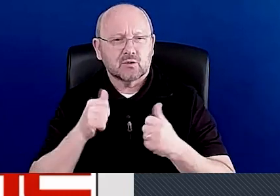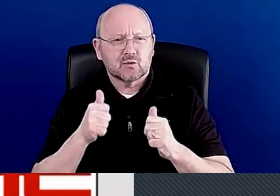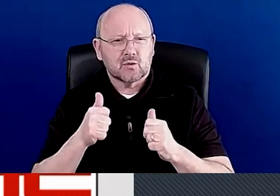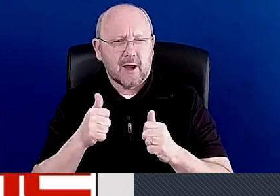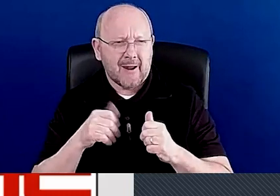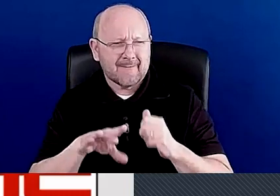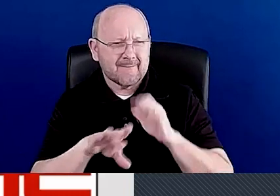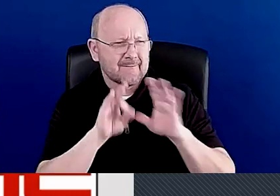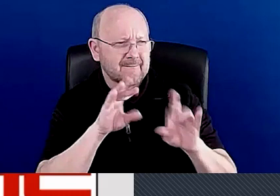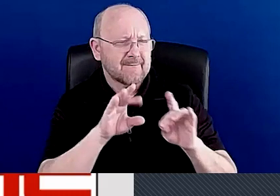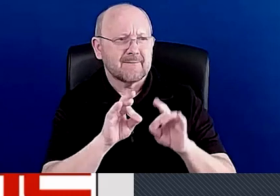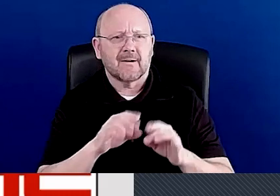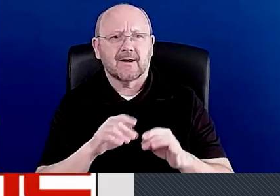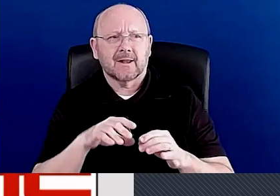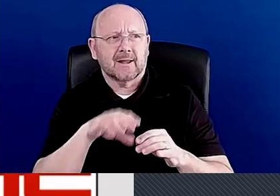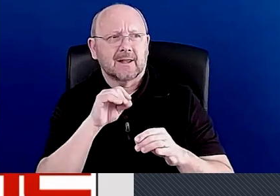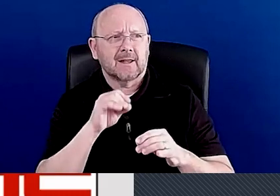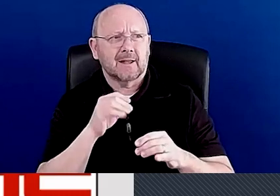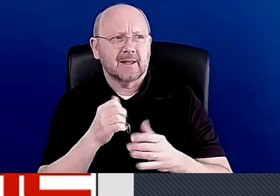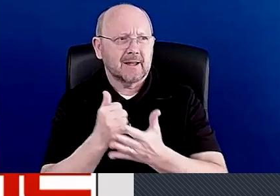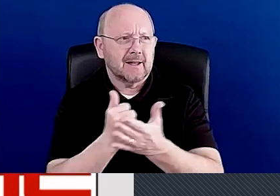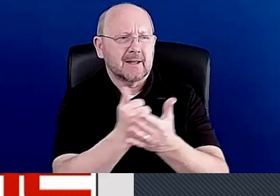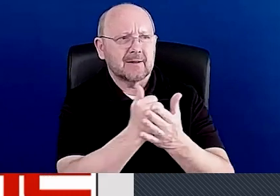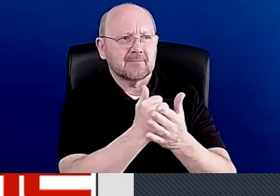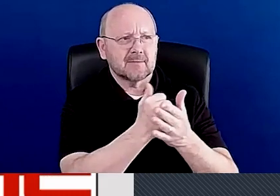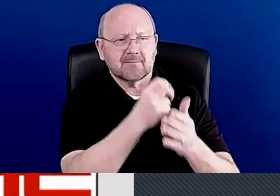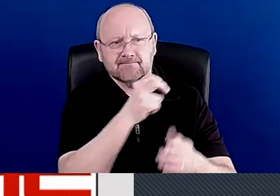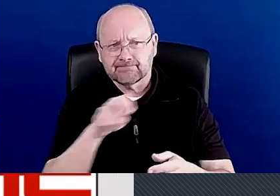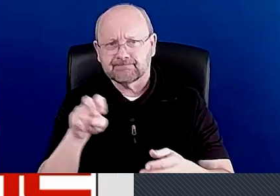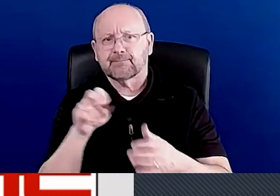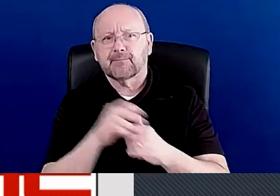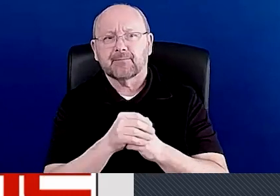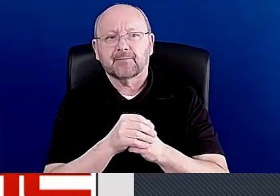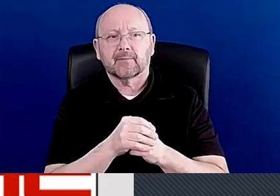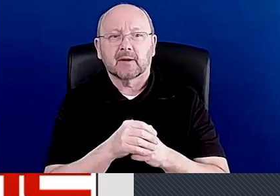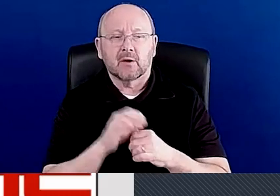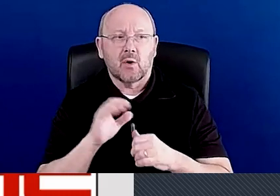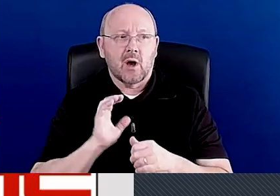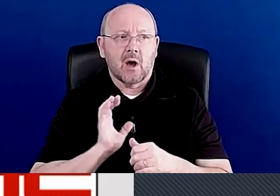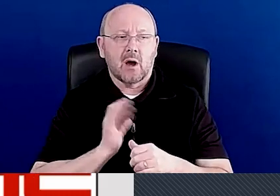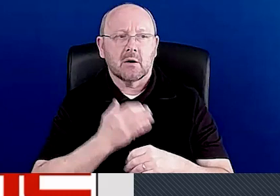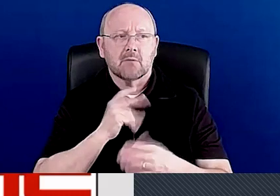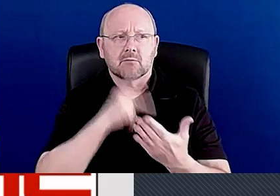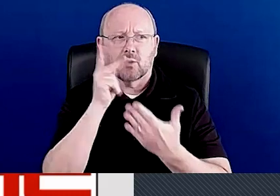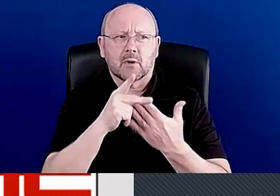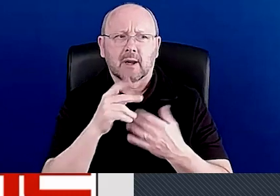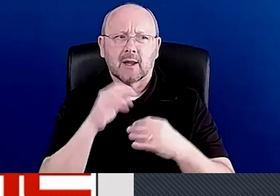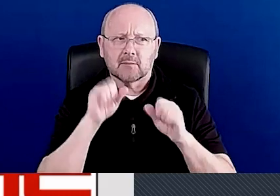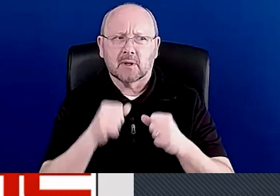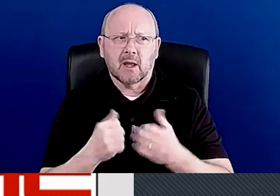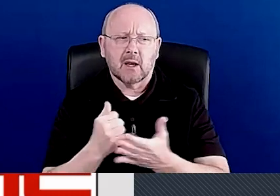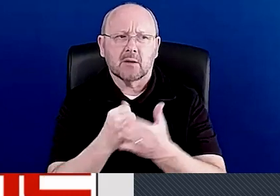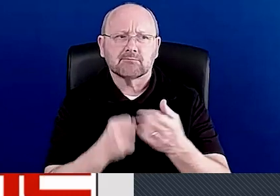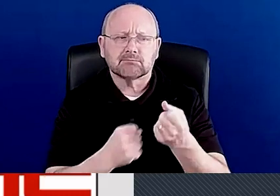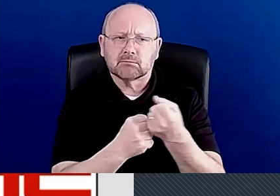And so we have this comprehensive program that assists them, and we offer so many things to do that. We do